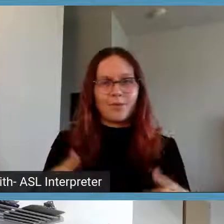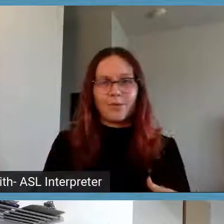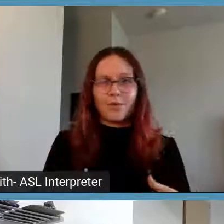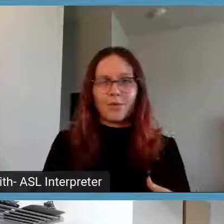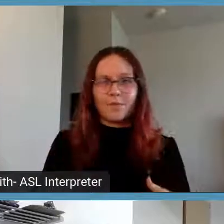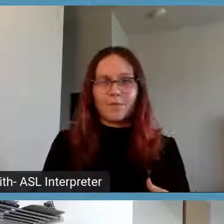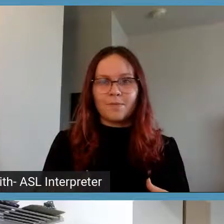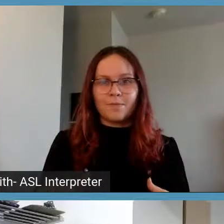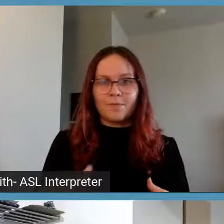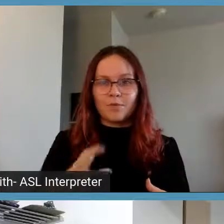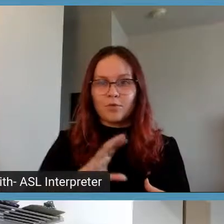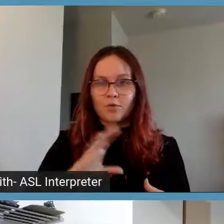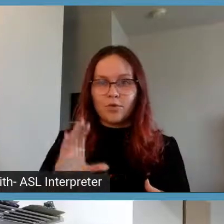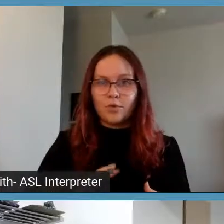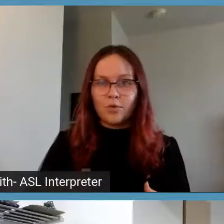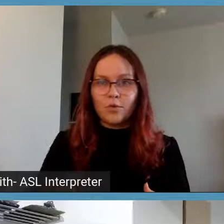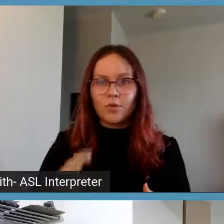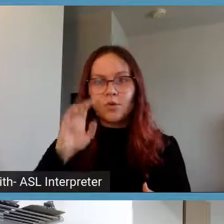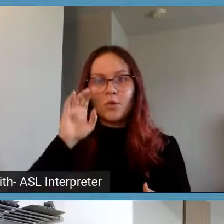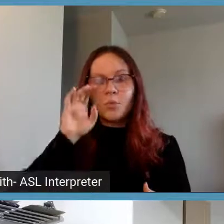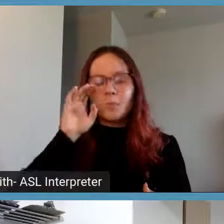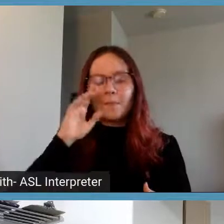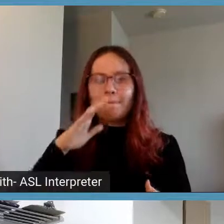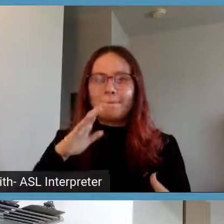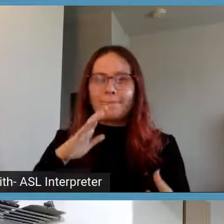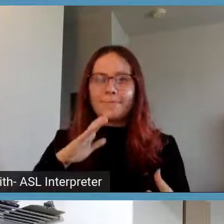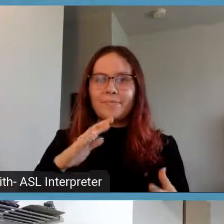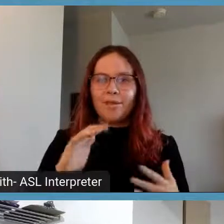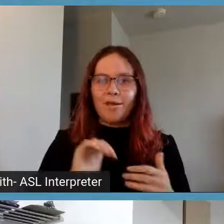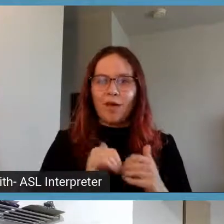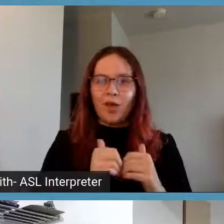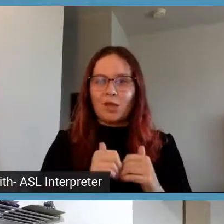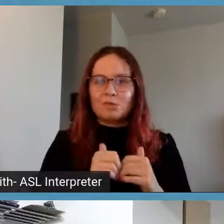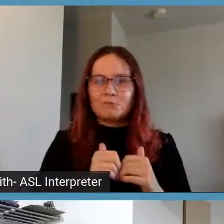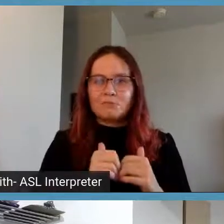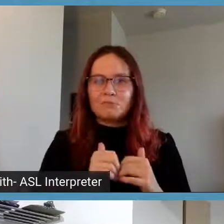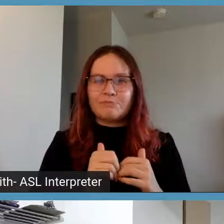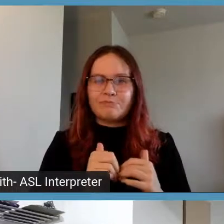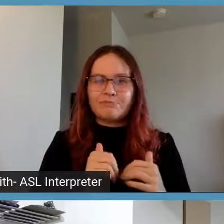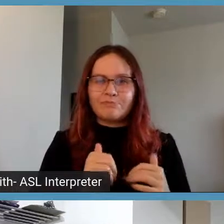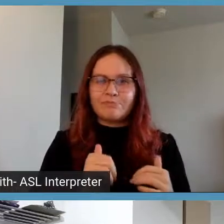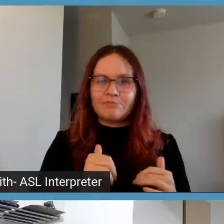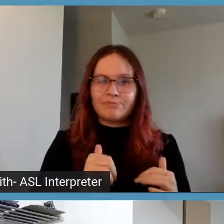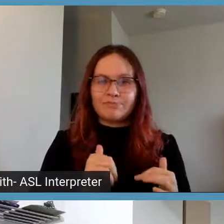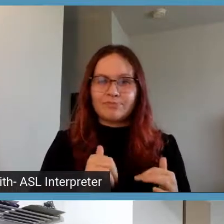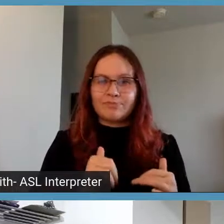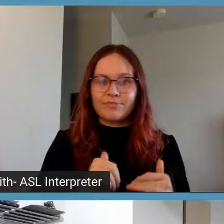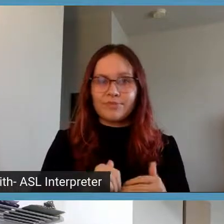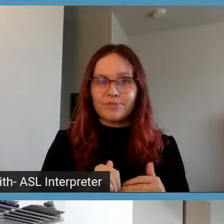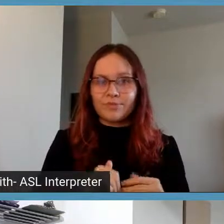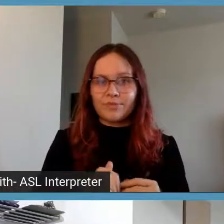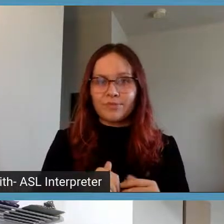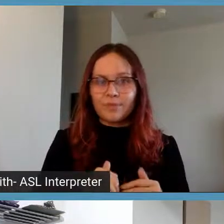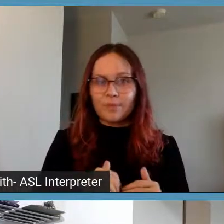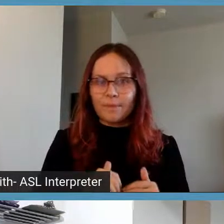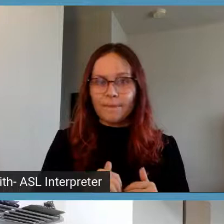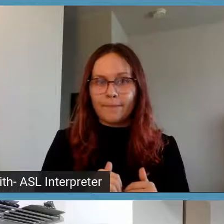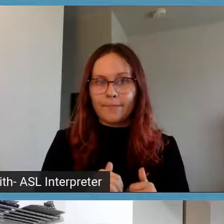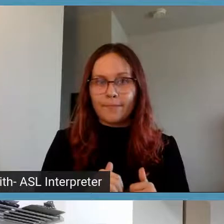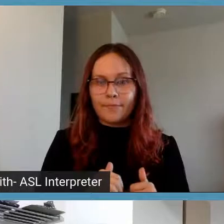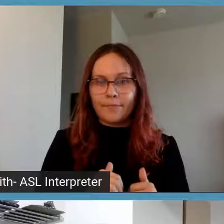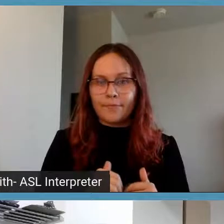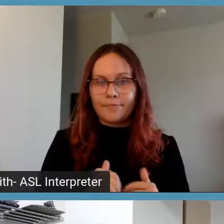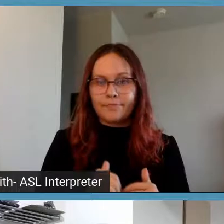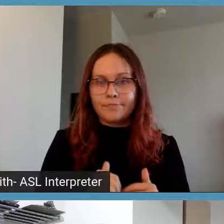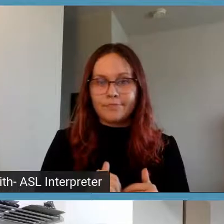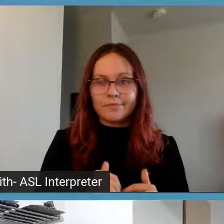to leave because of the fire drill. Like, how do you actually maintain, sort of the technological standpoint, but then also just your